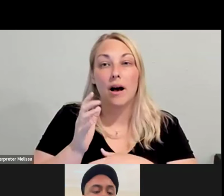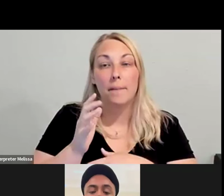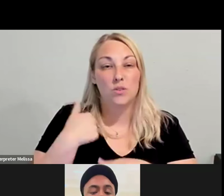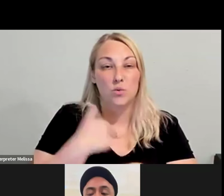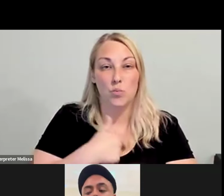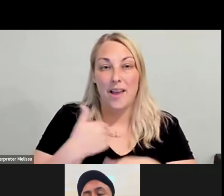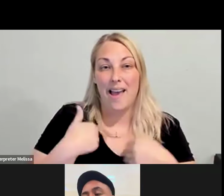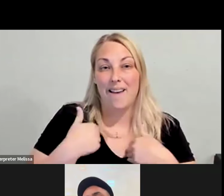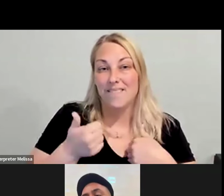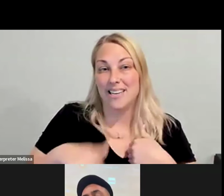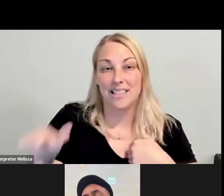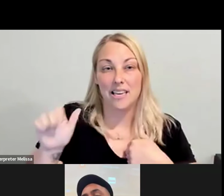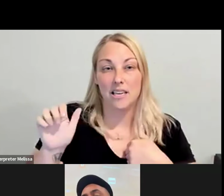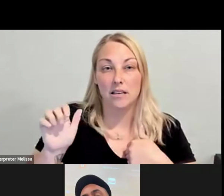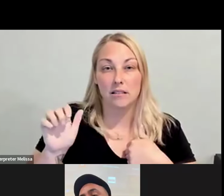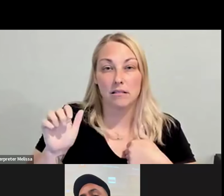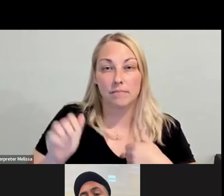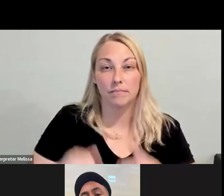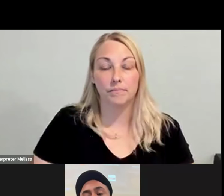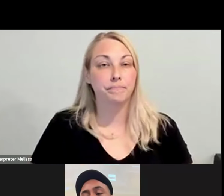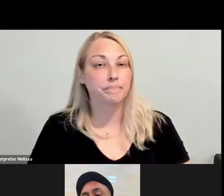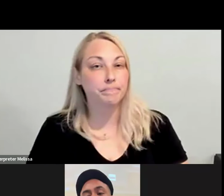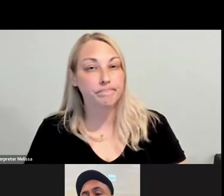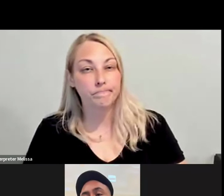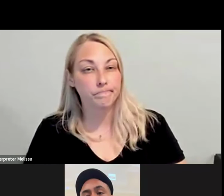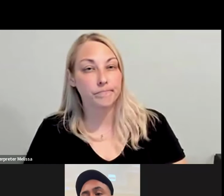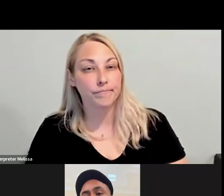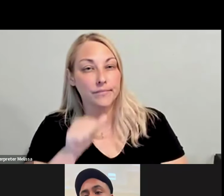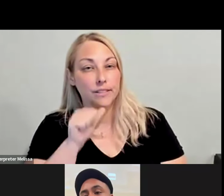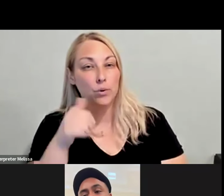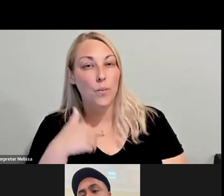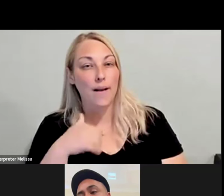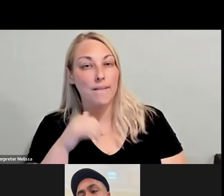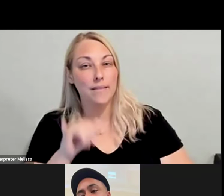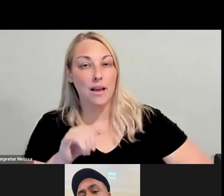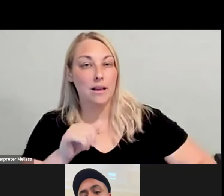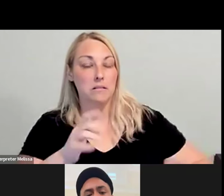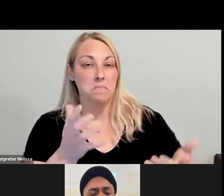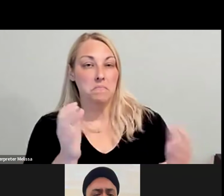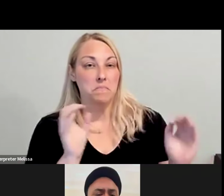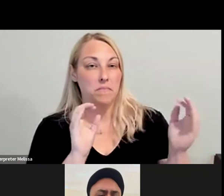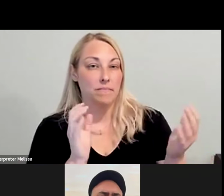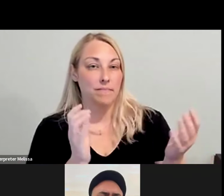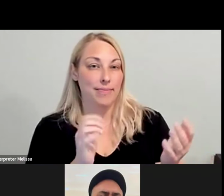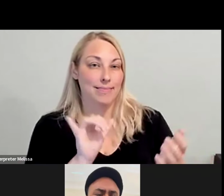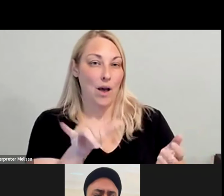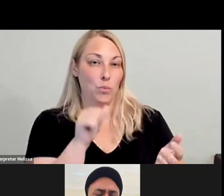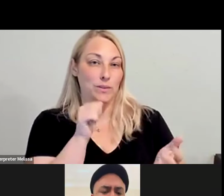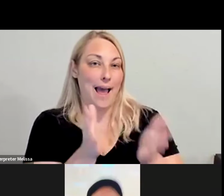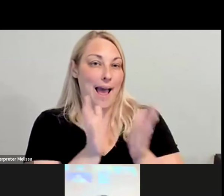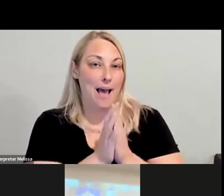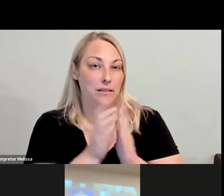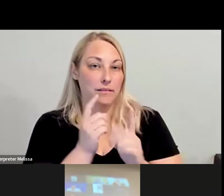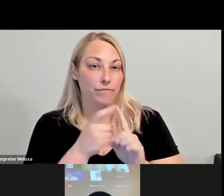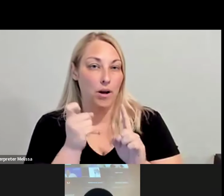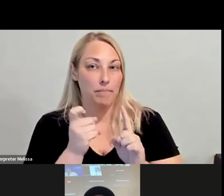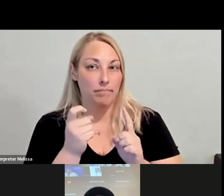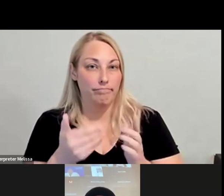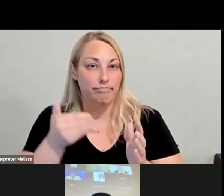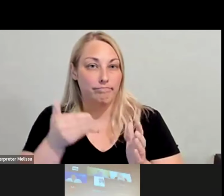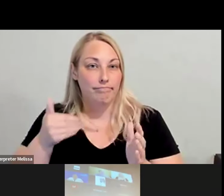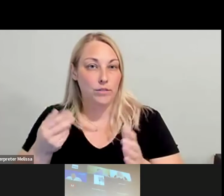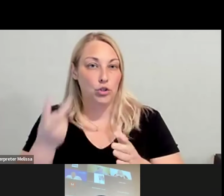have anything like that? I don't have that. Again, that wasn't asked of us from the last two meetings. You were asked about